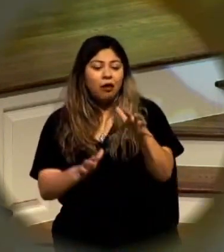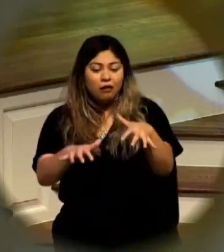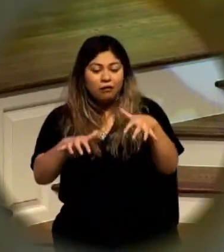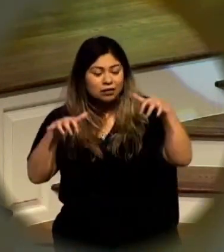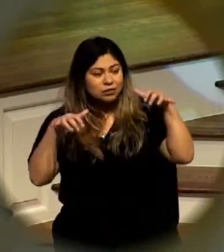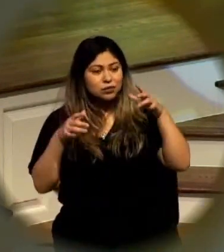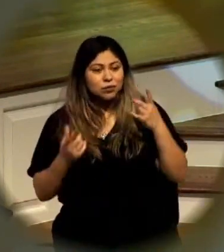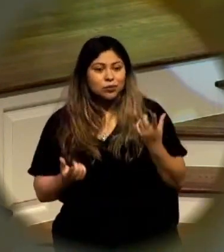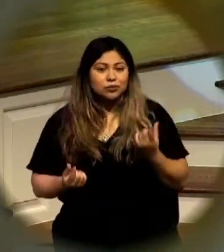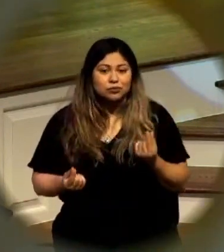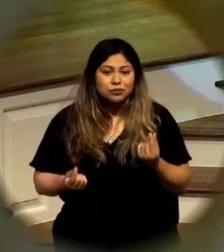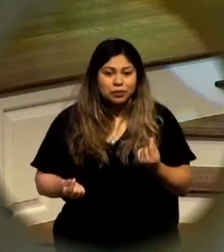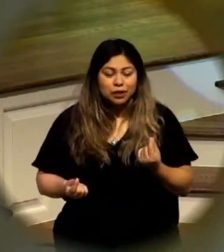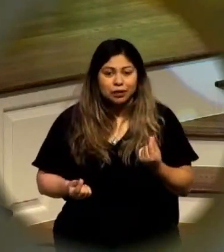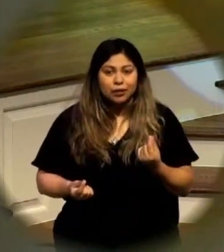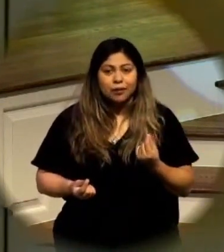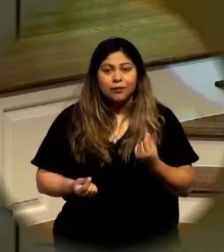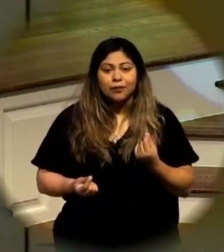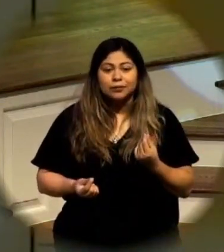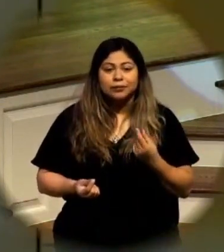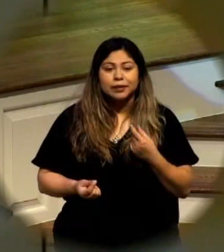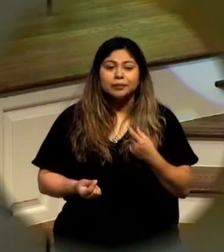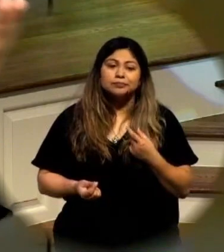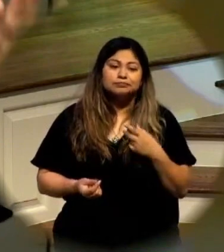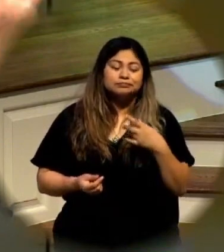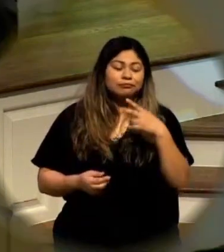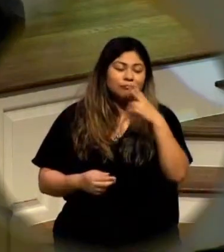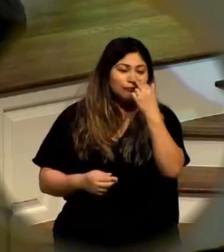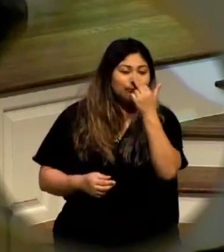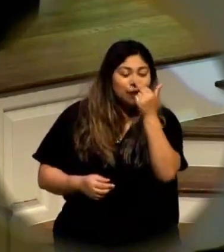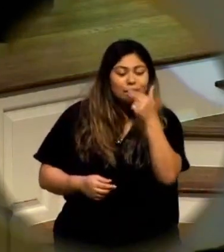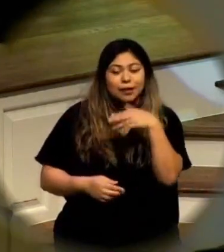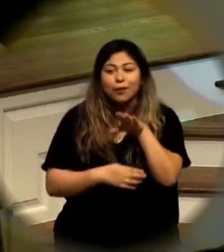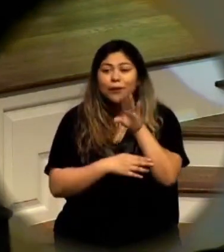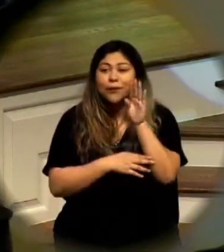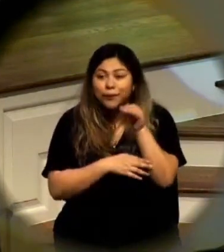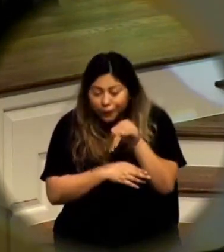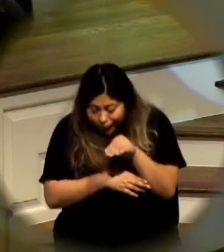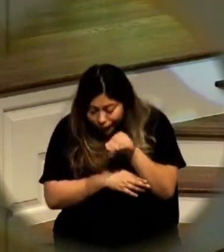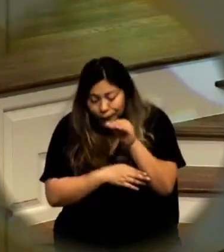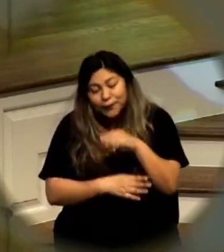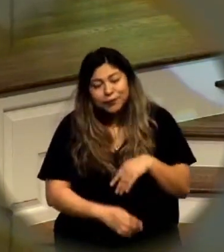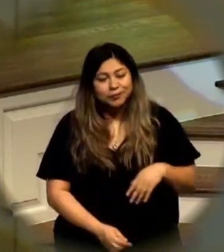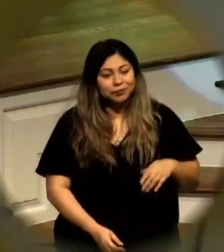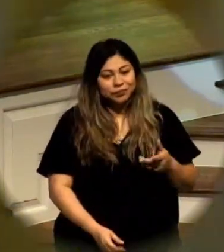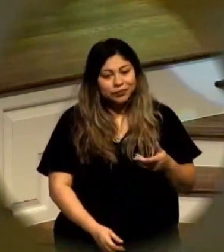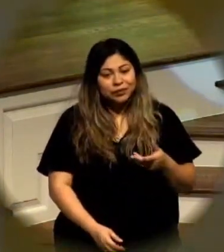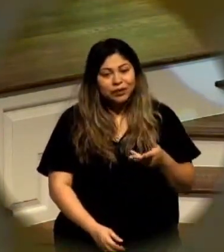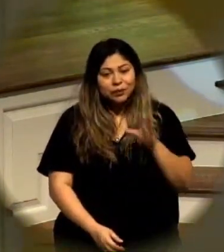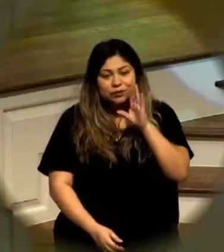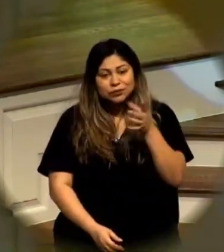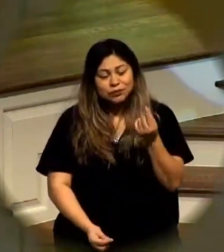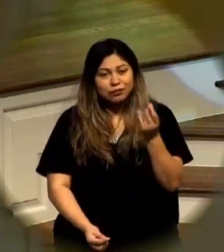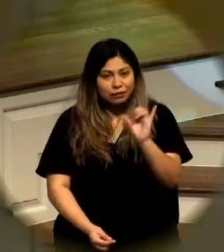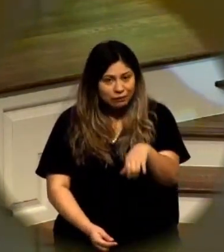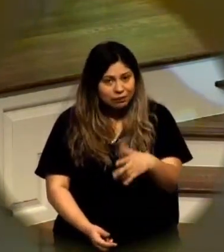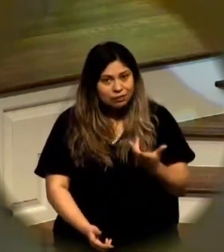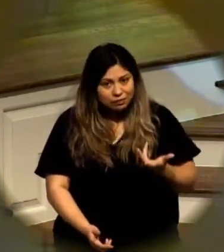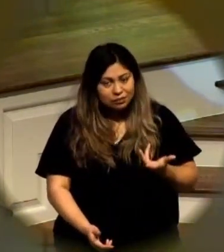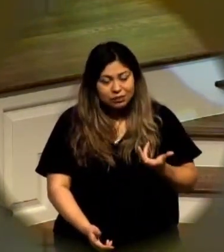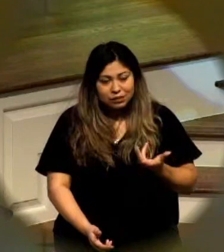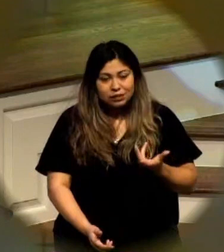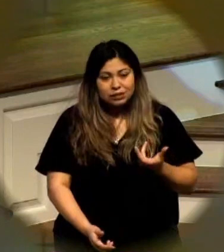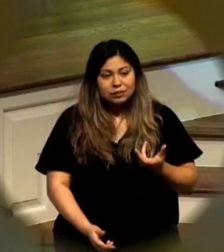yet sometimes we buy into that, right? That a person only has value if they can somehow excel at something